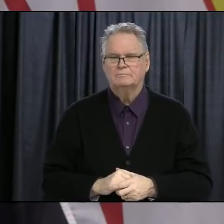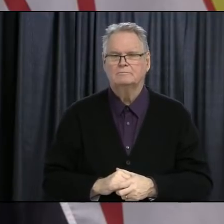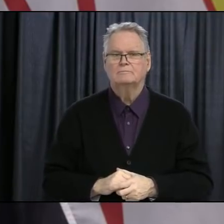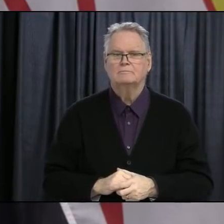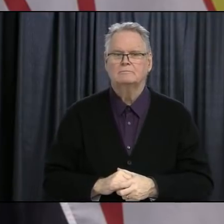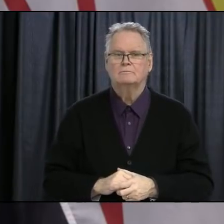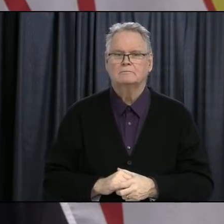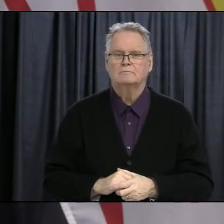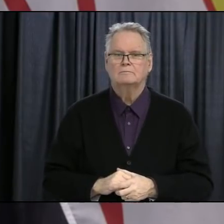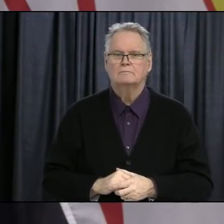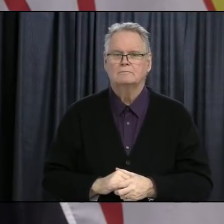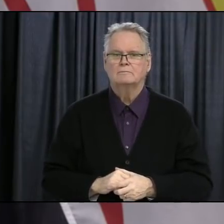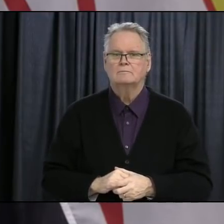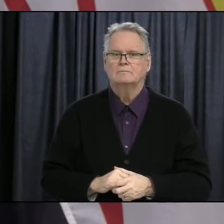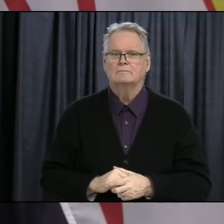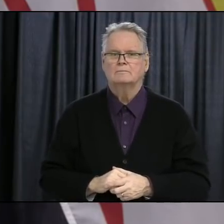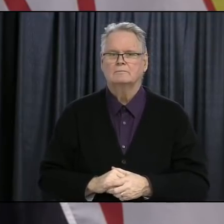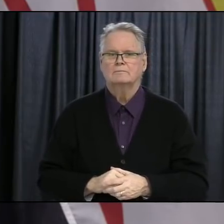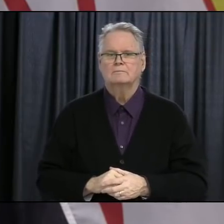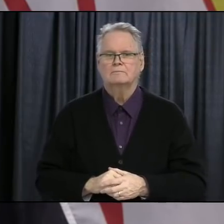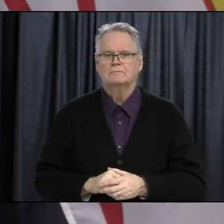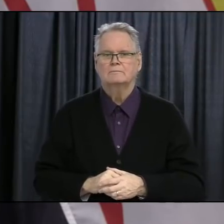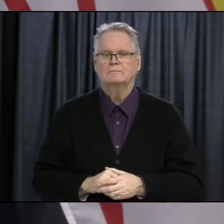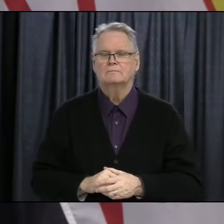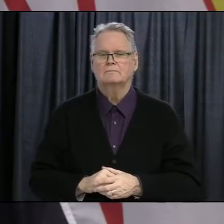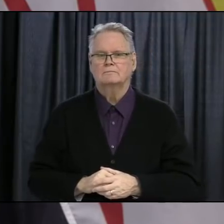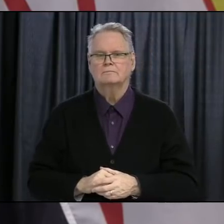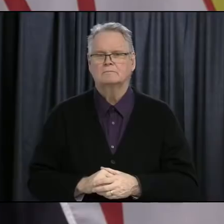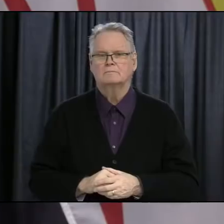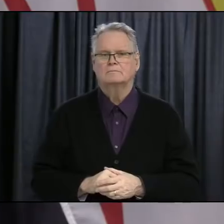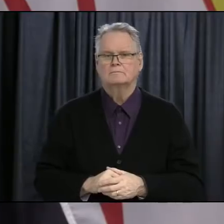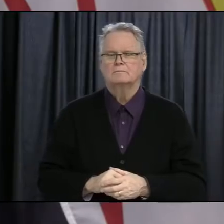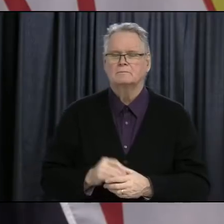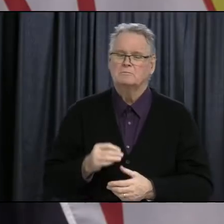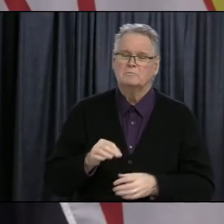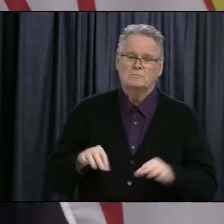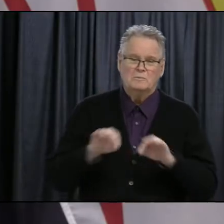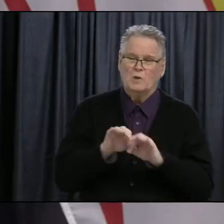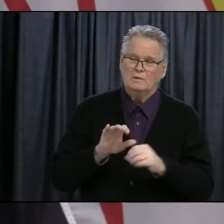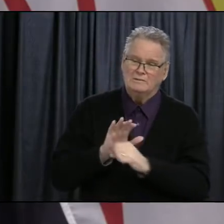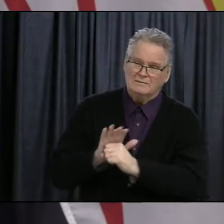when you're symptomatic is the most important thing that you can do to reduce the spread.